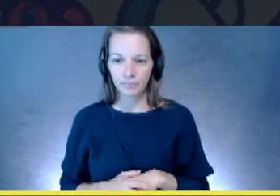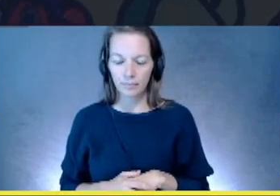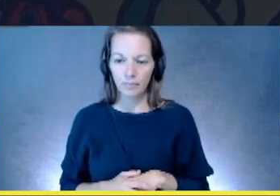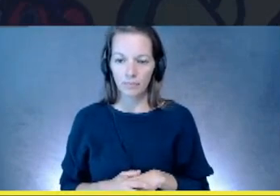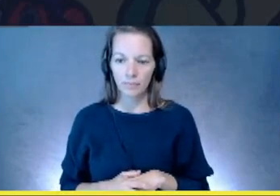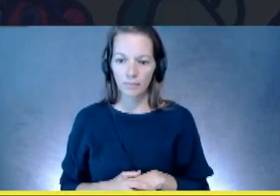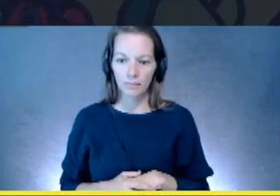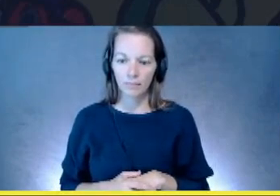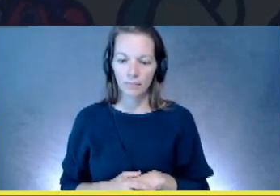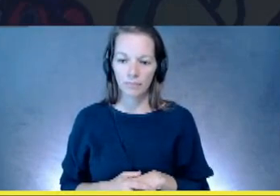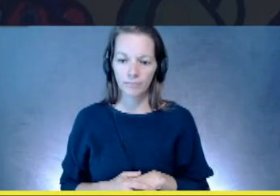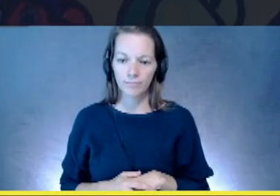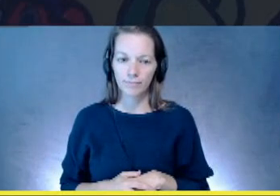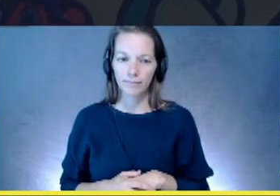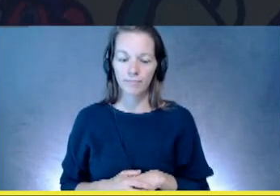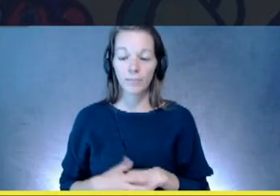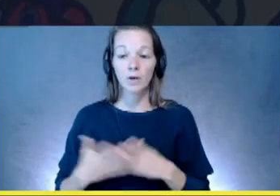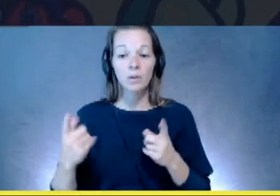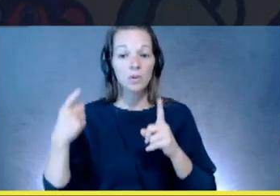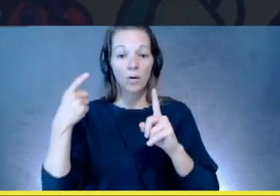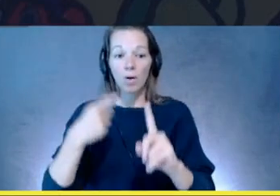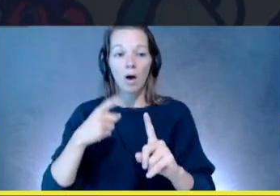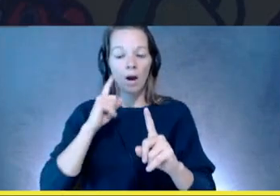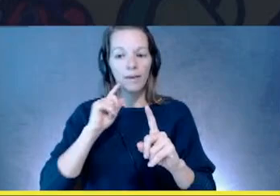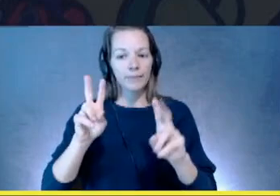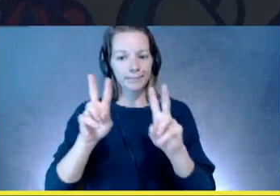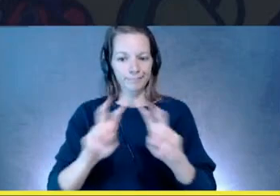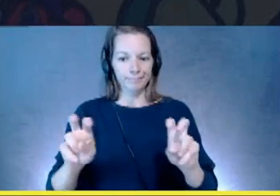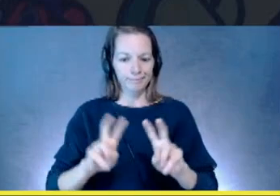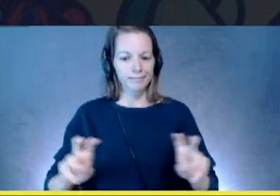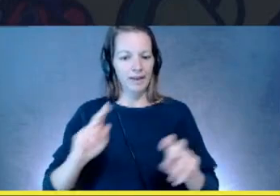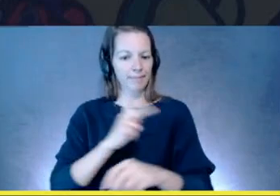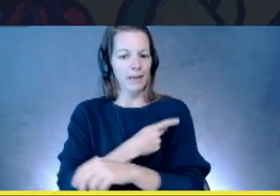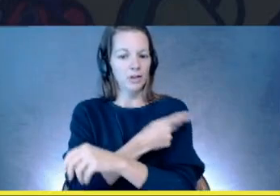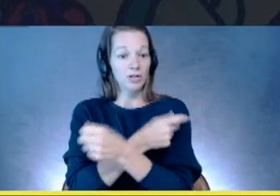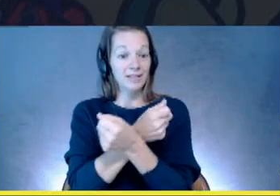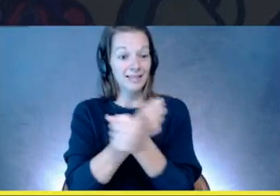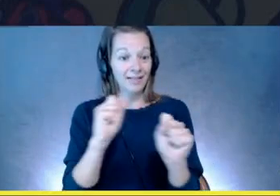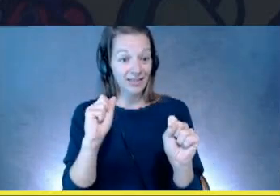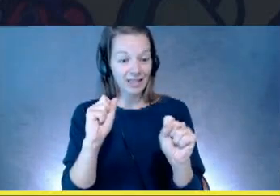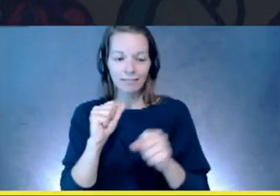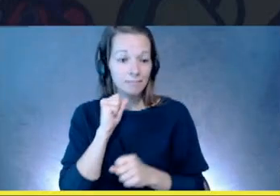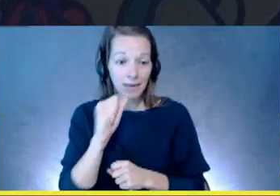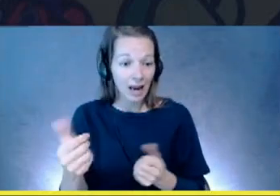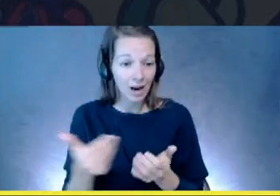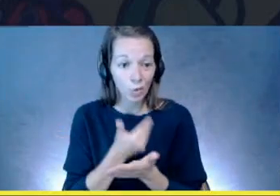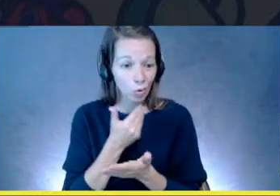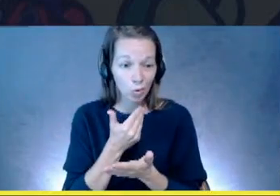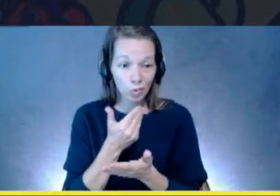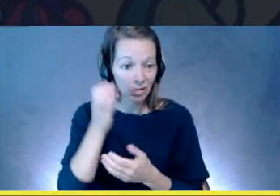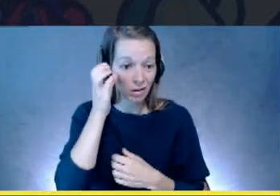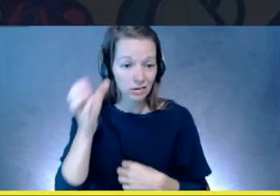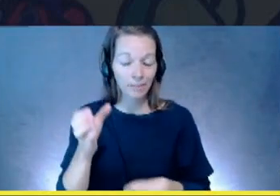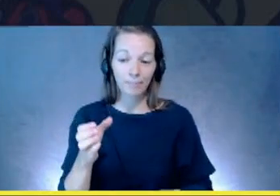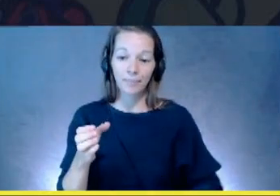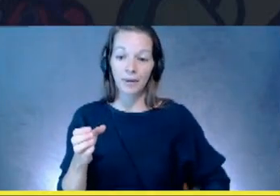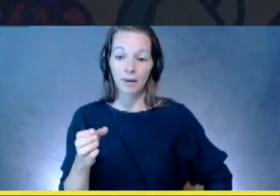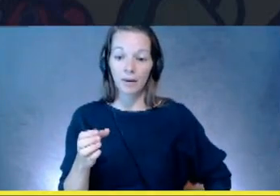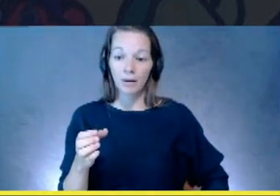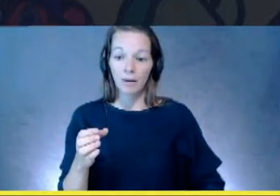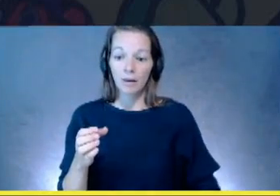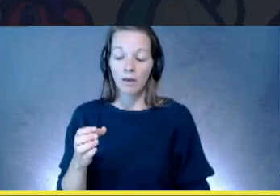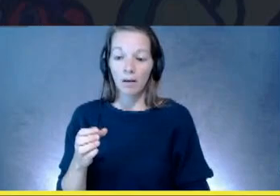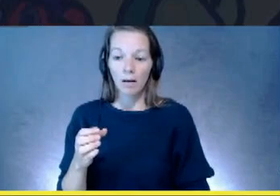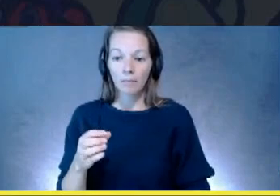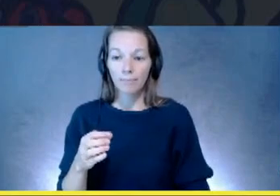So the idea of looking at patient safety is really not new. The policy focus, and there has been a huge